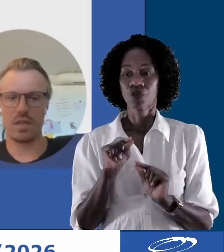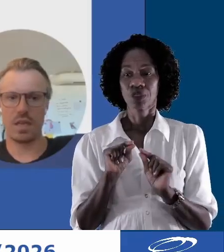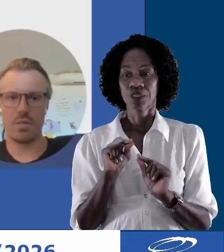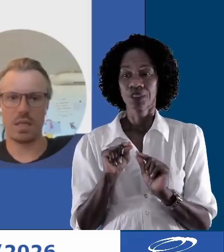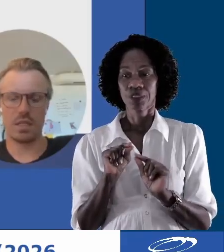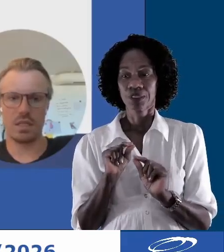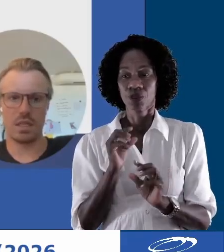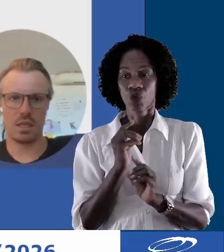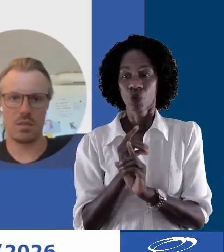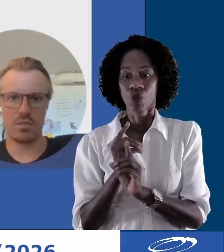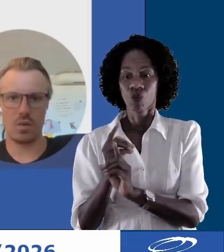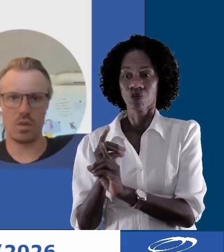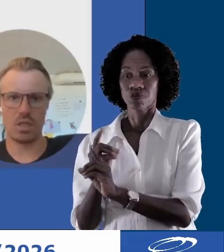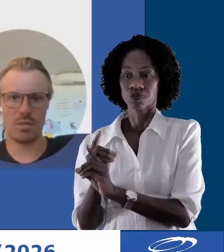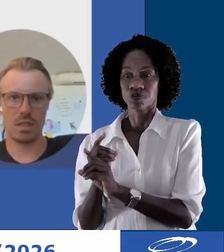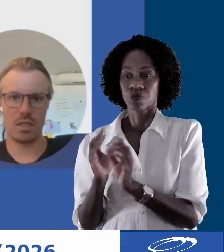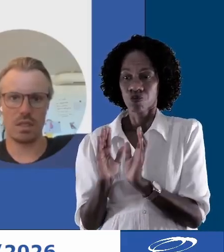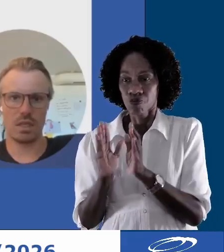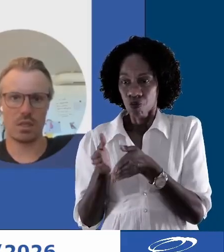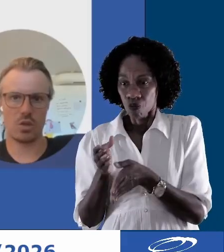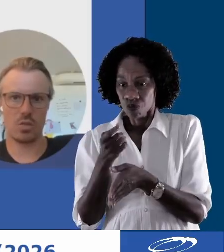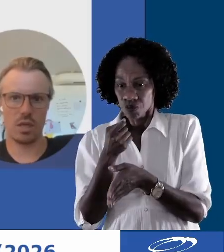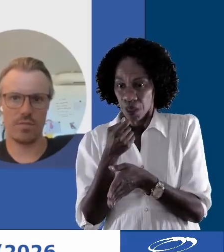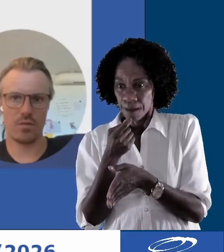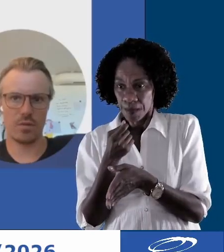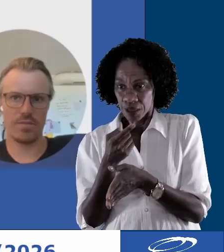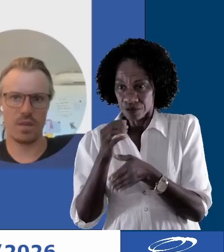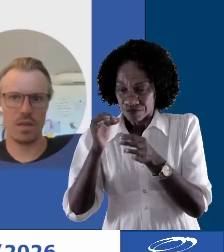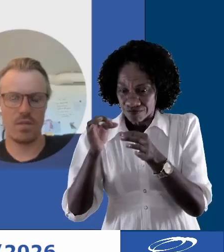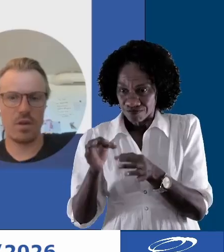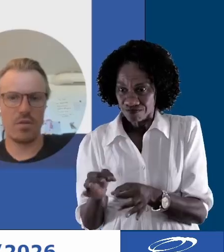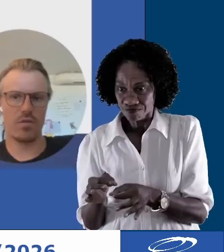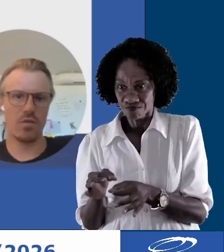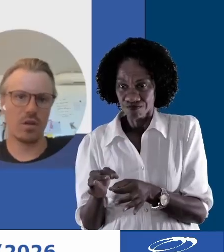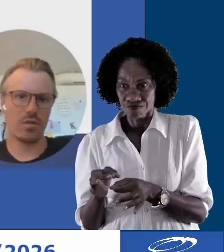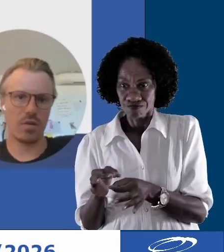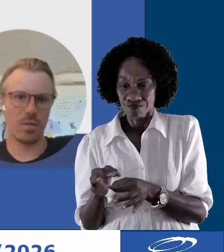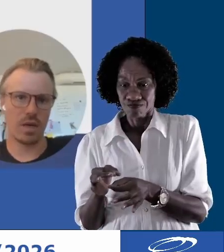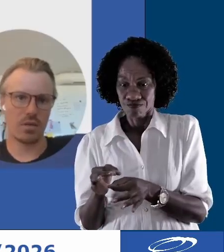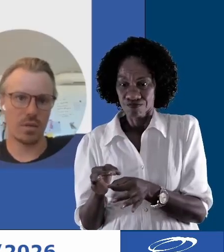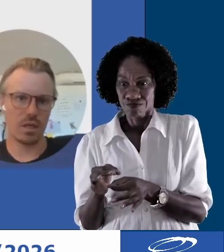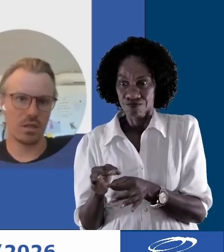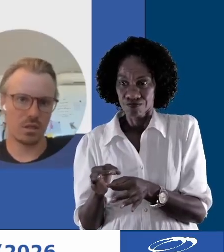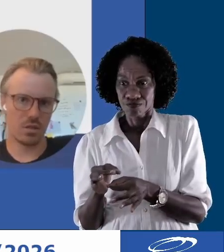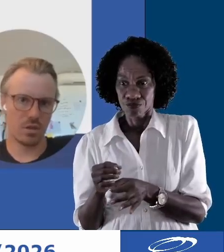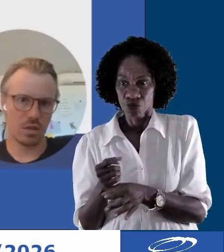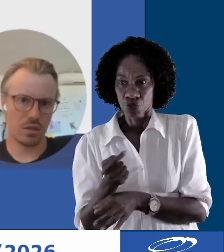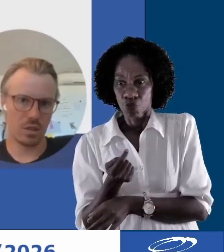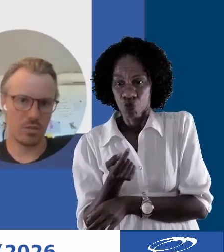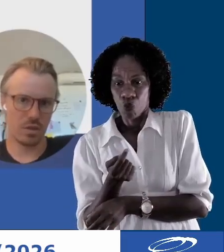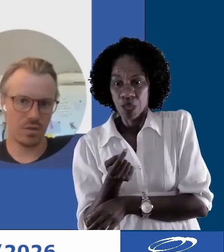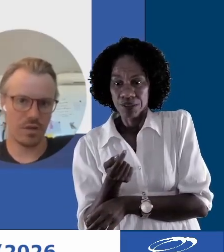specific MIC target. But which MIC target should we aim for? Very few of our microbiologists determine